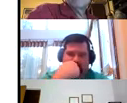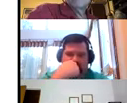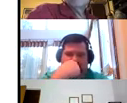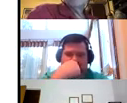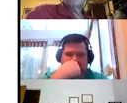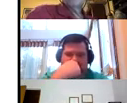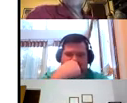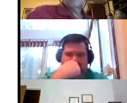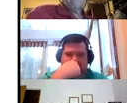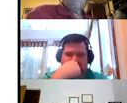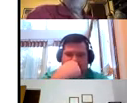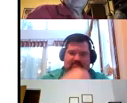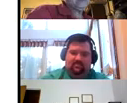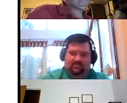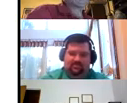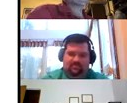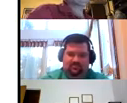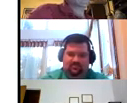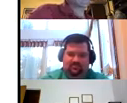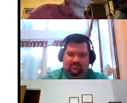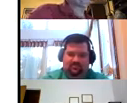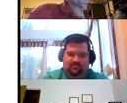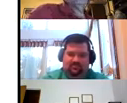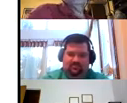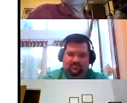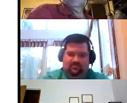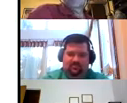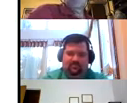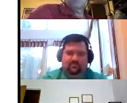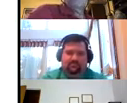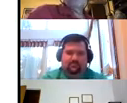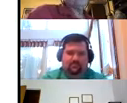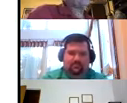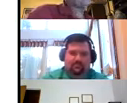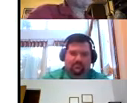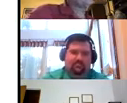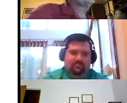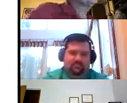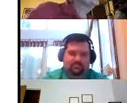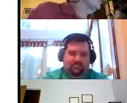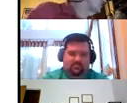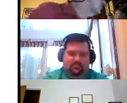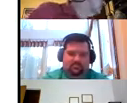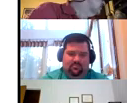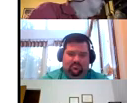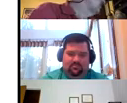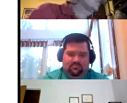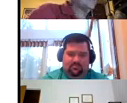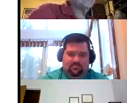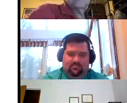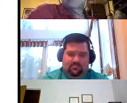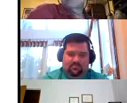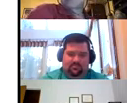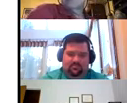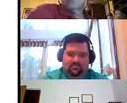ways people experience oppression, which would include ableism.